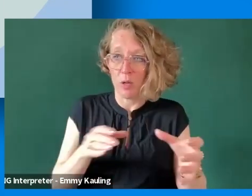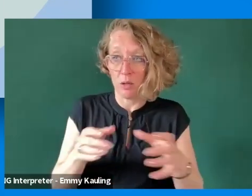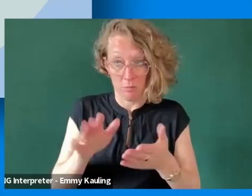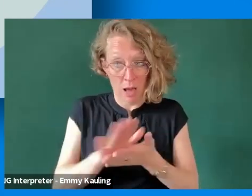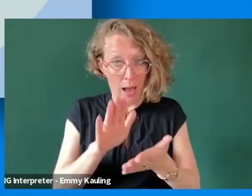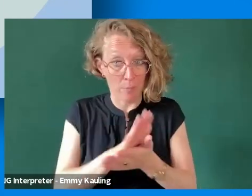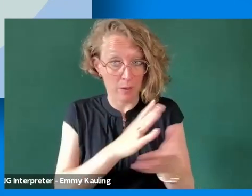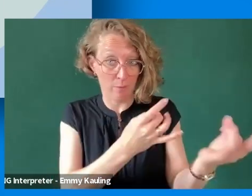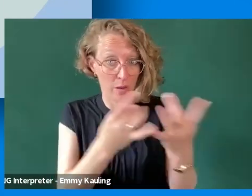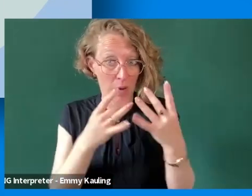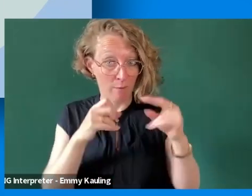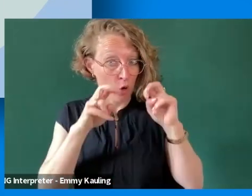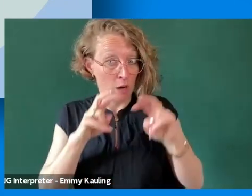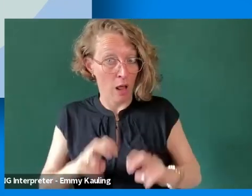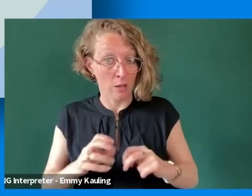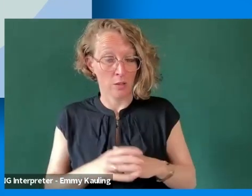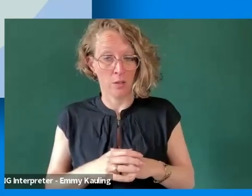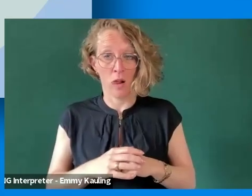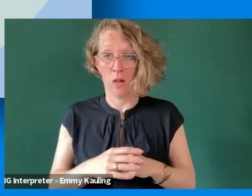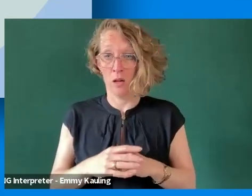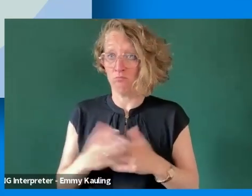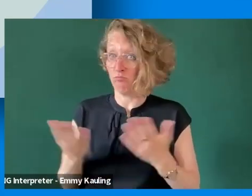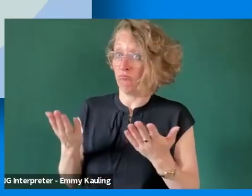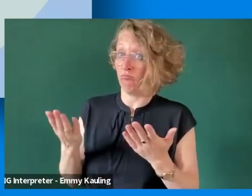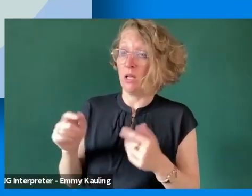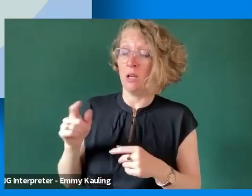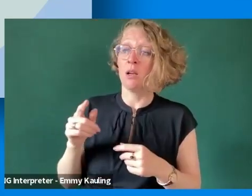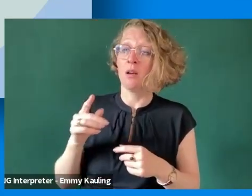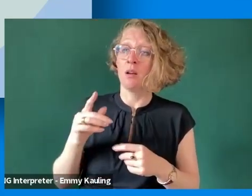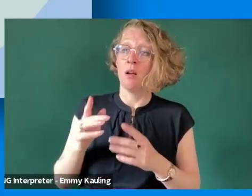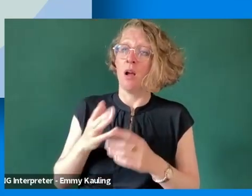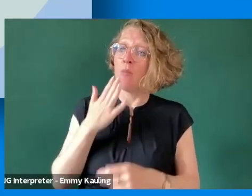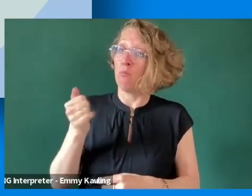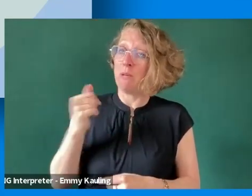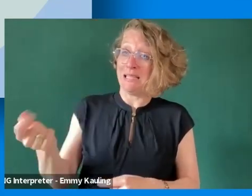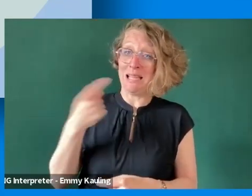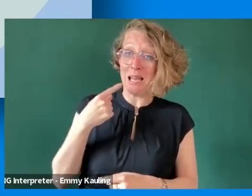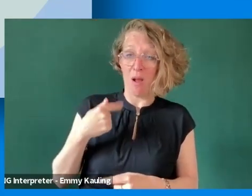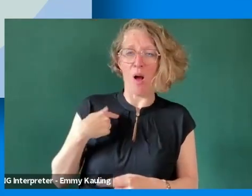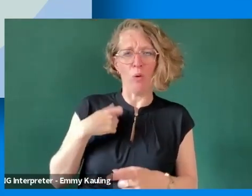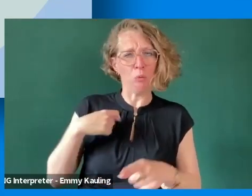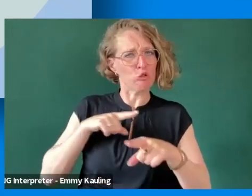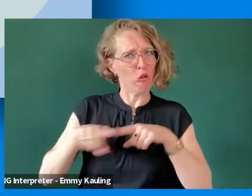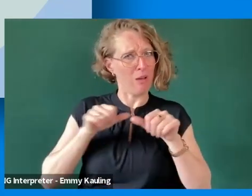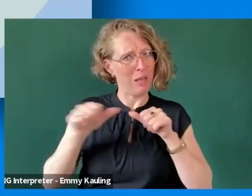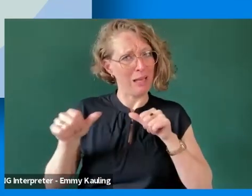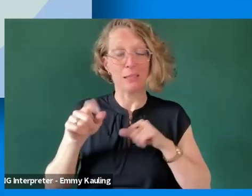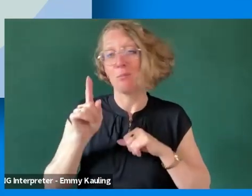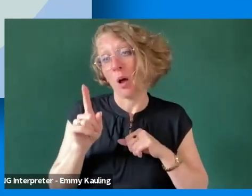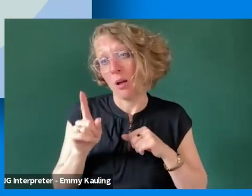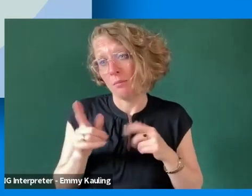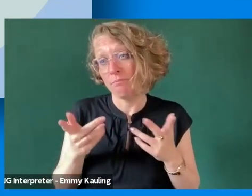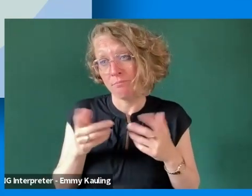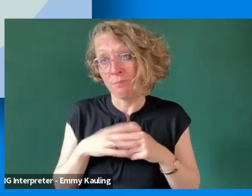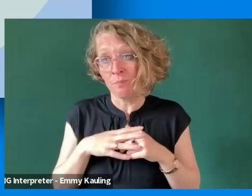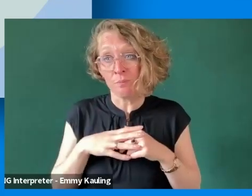provide feedback on the analysis? If you drop us an email, Mark, we will do our best to do that. But I have to say that